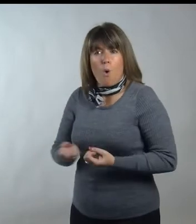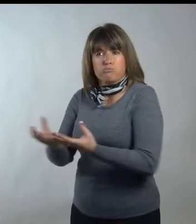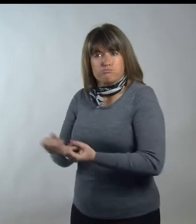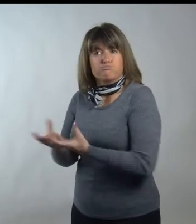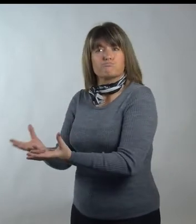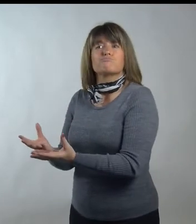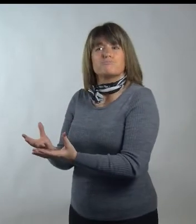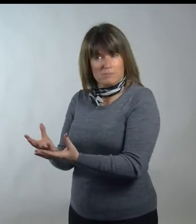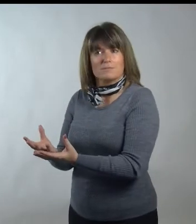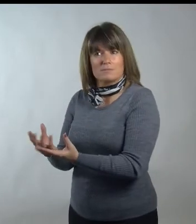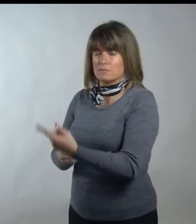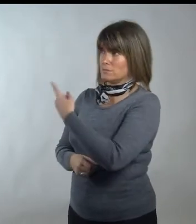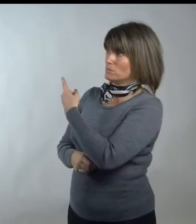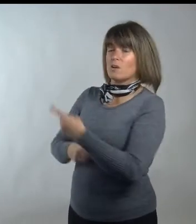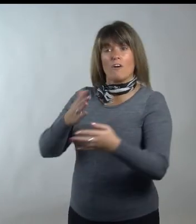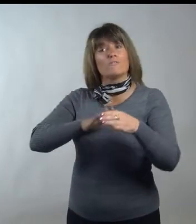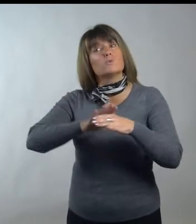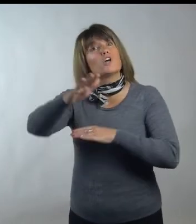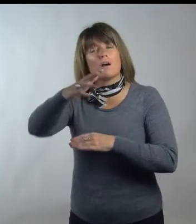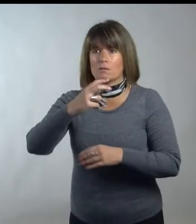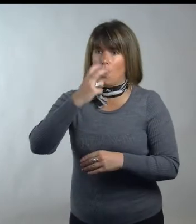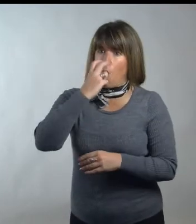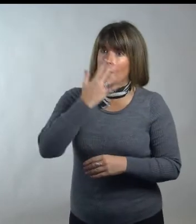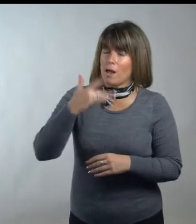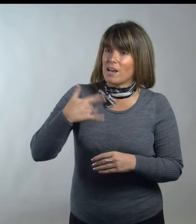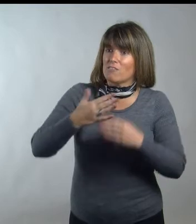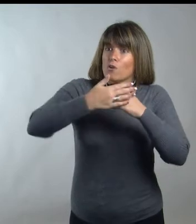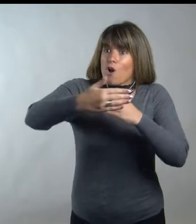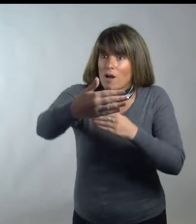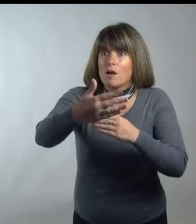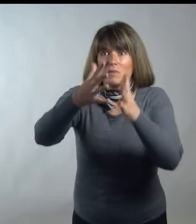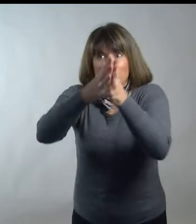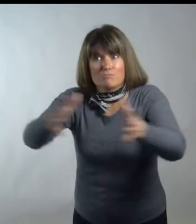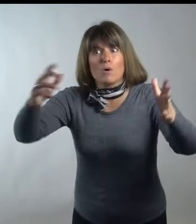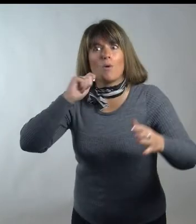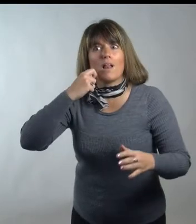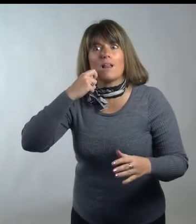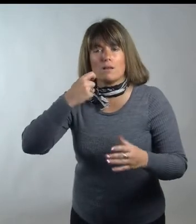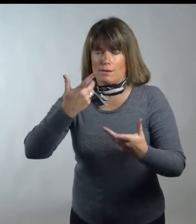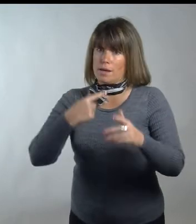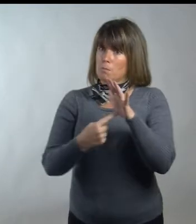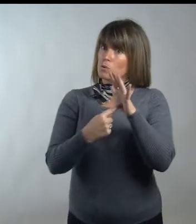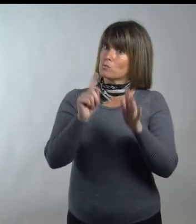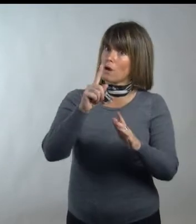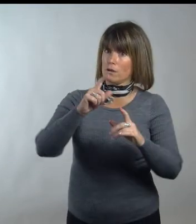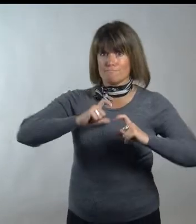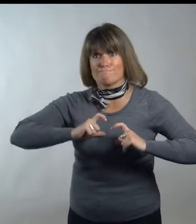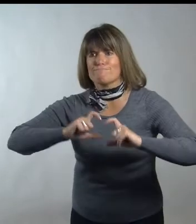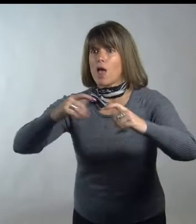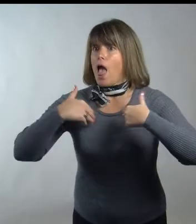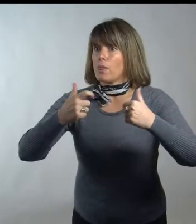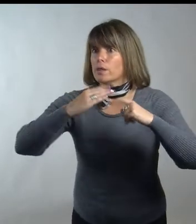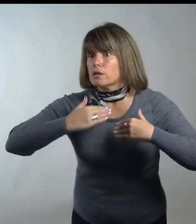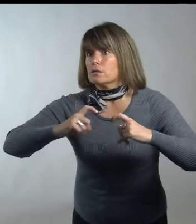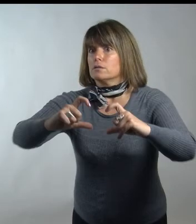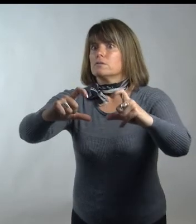average. There will be many more older people in the future, and so we need to keep them as healthy as possible. If they fall ill,